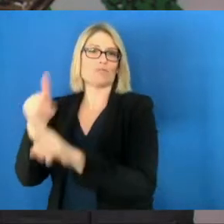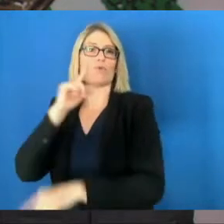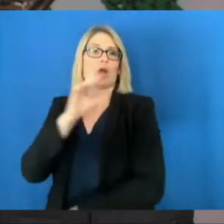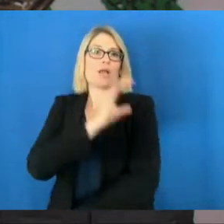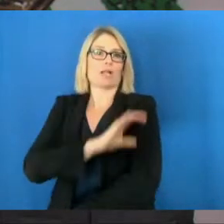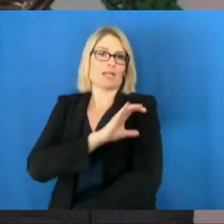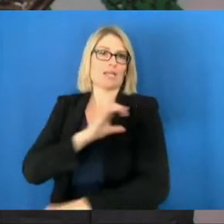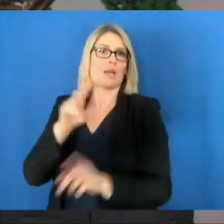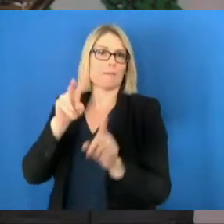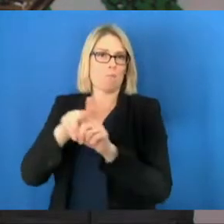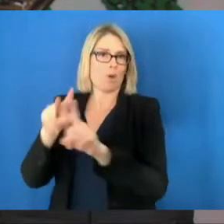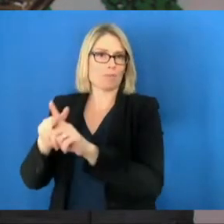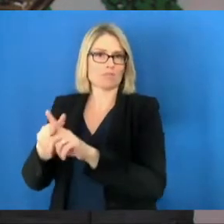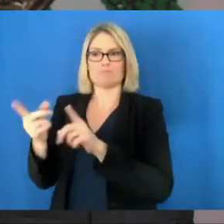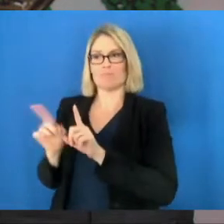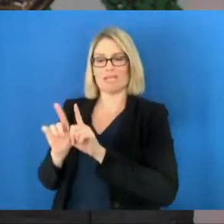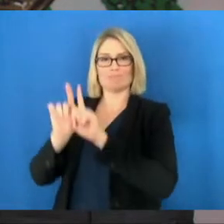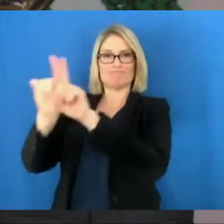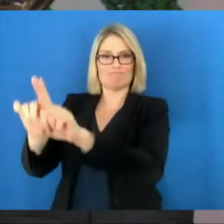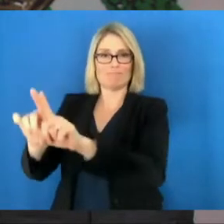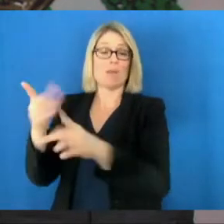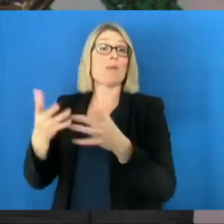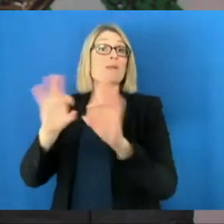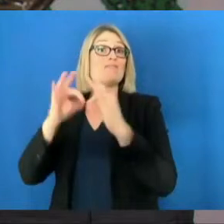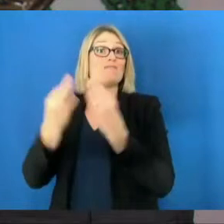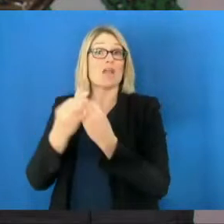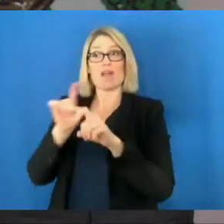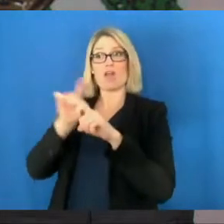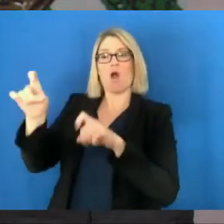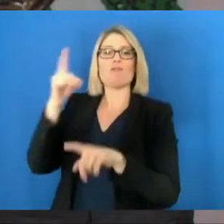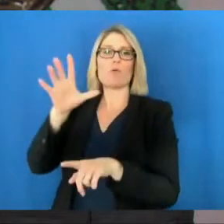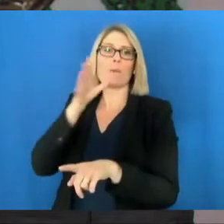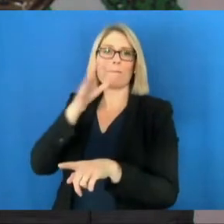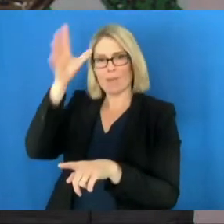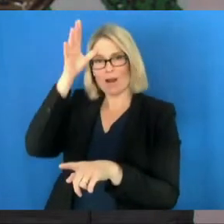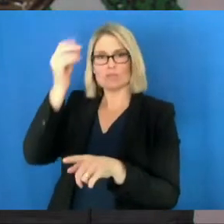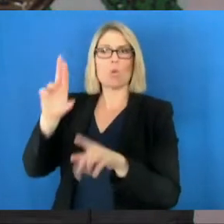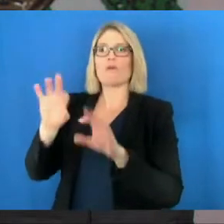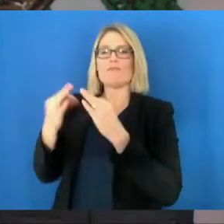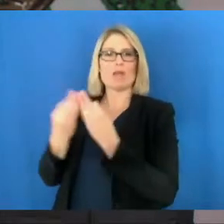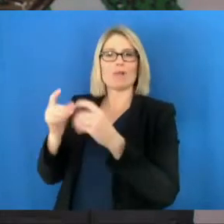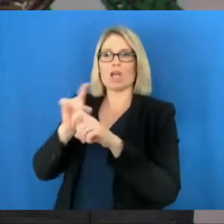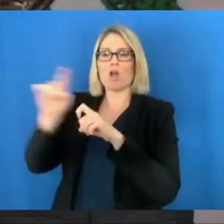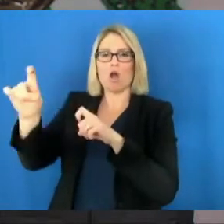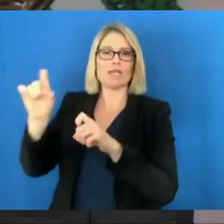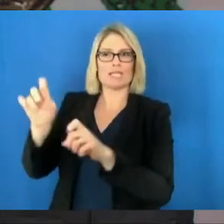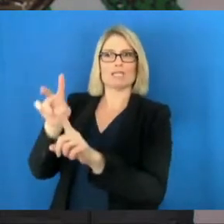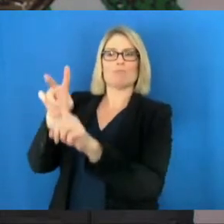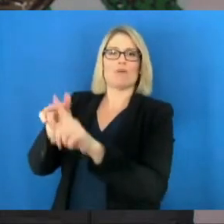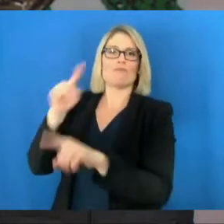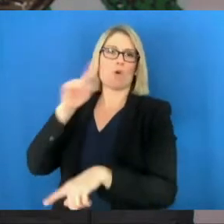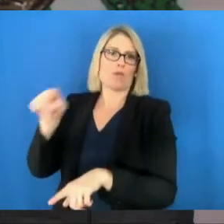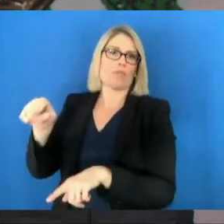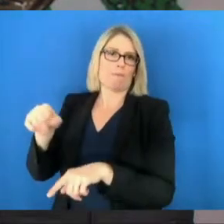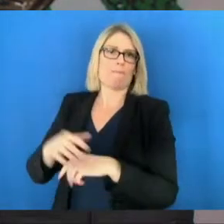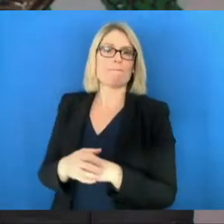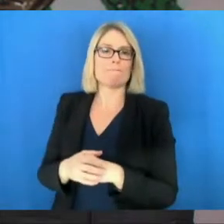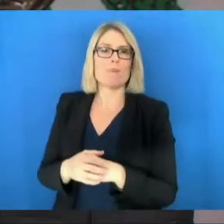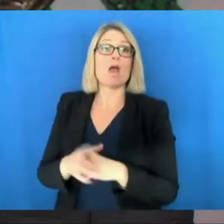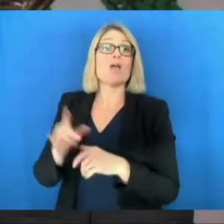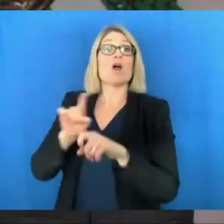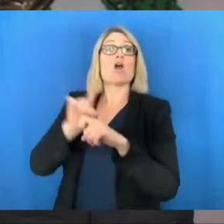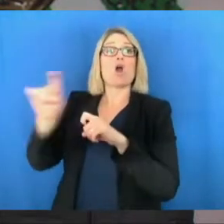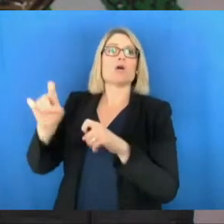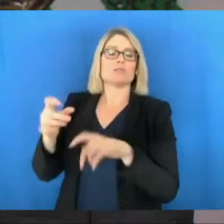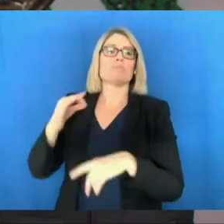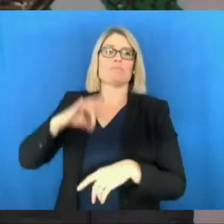and so often it's family members who may be booking on behalf of someone. And the call-in option is a benefit for those